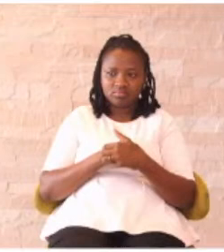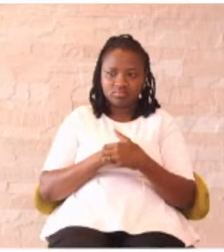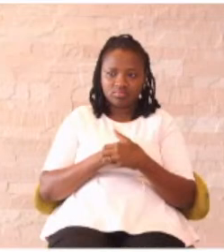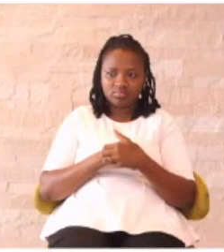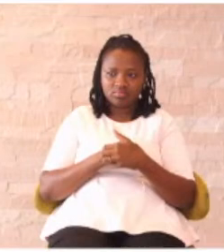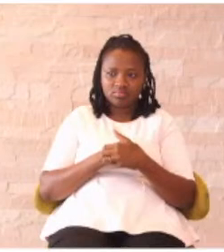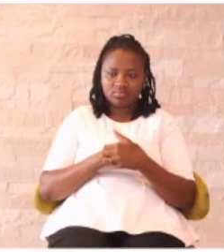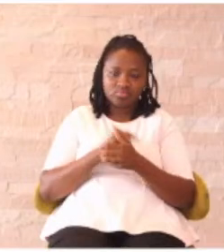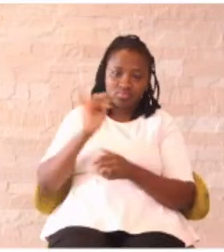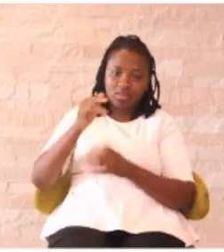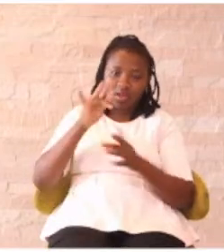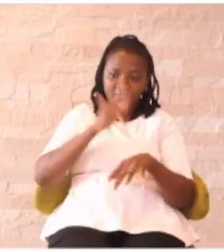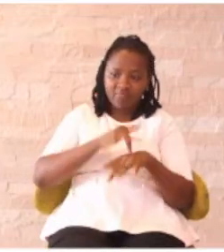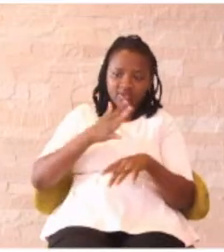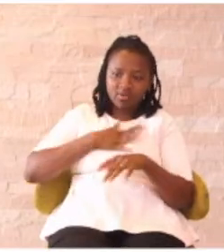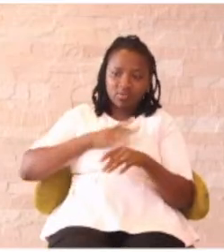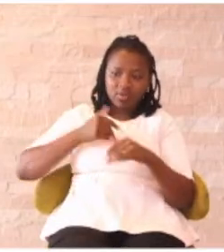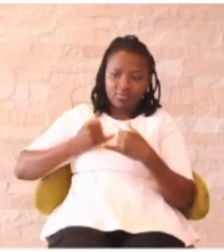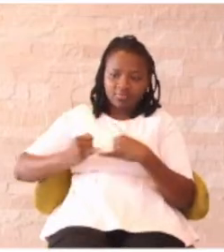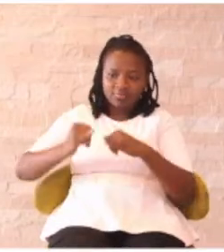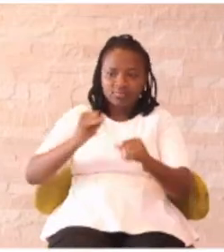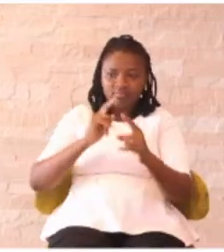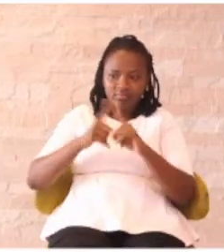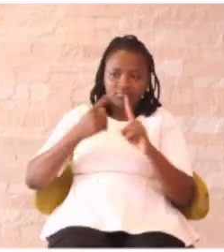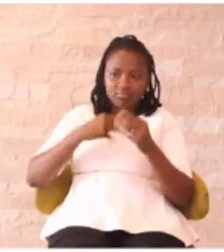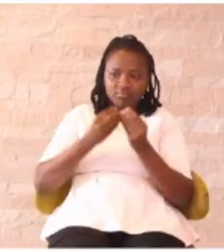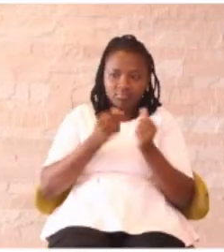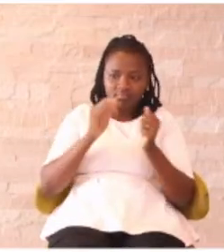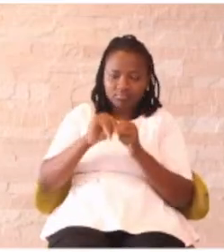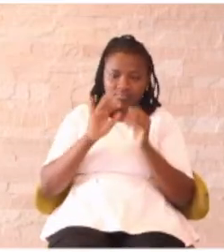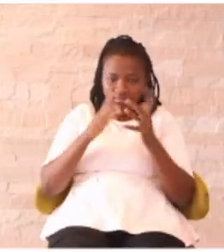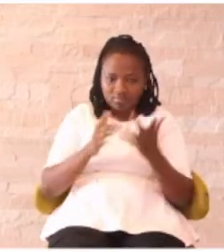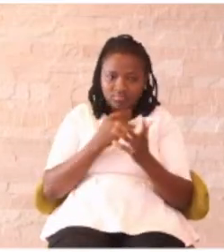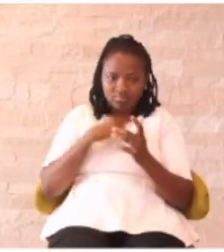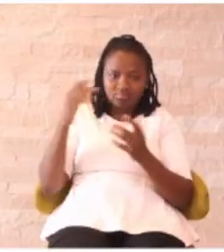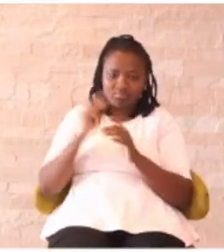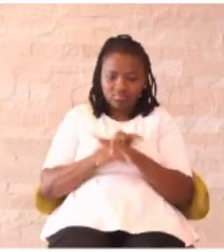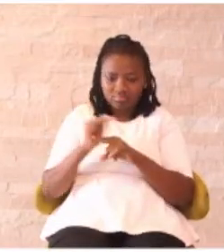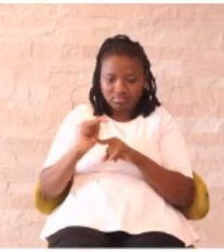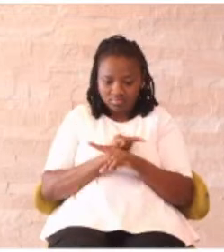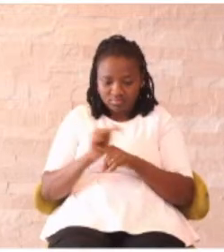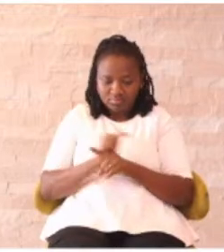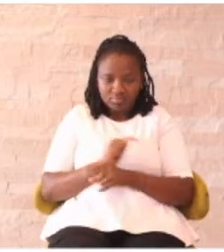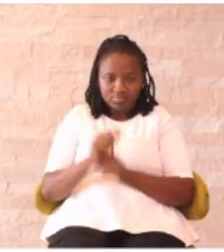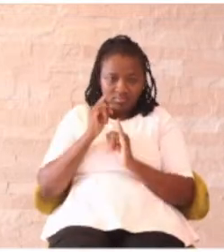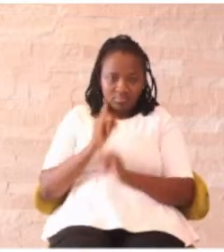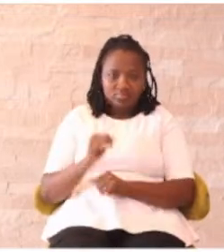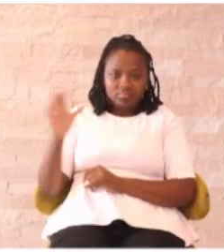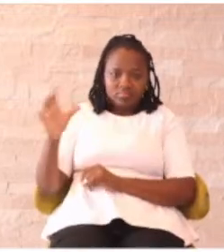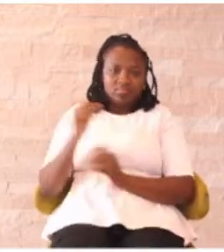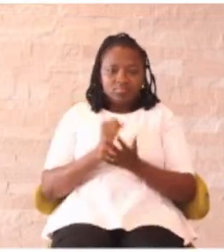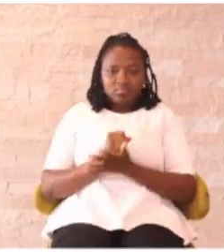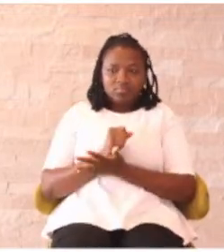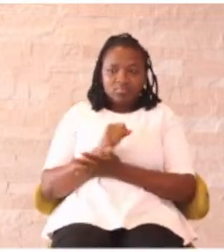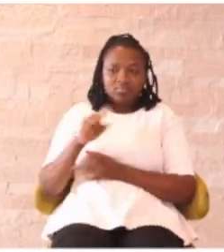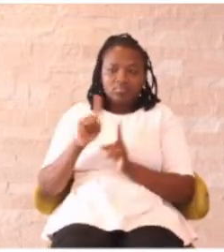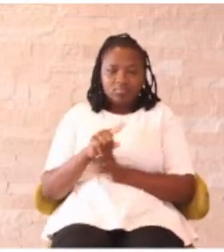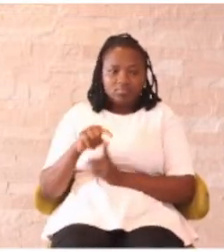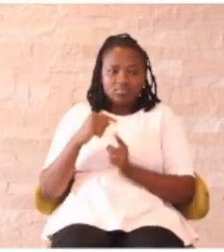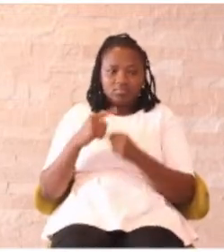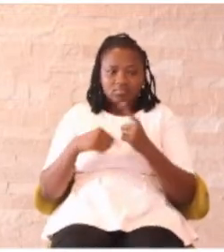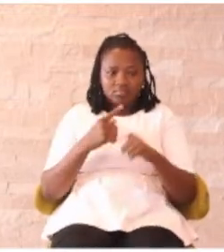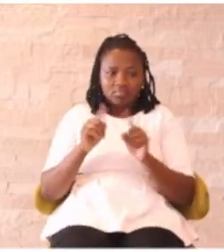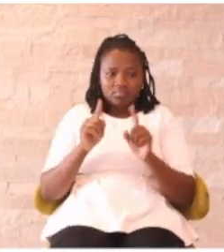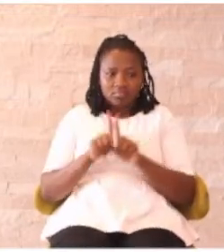implementation. So we mitigated it by replacing them, training the new recruits, and also maintaining the old